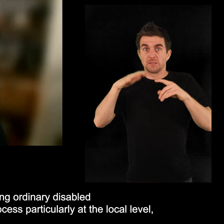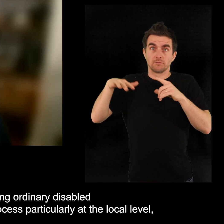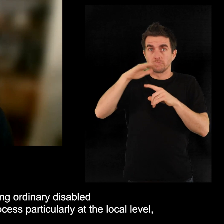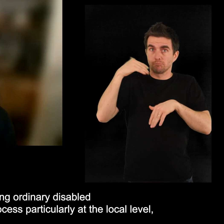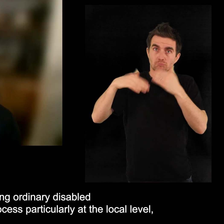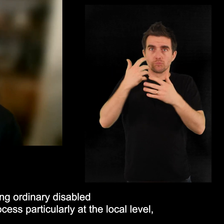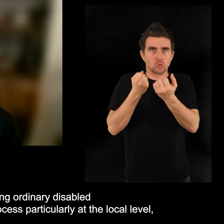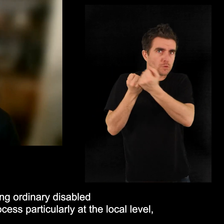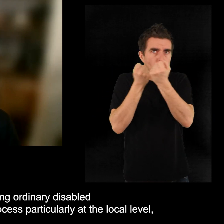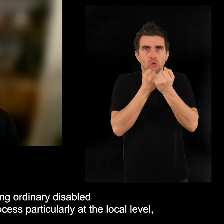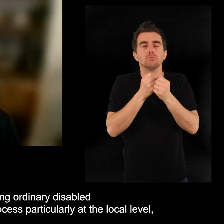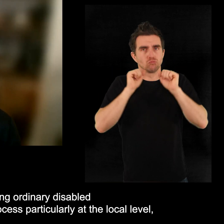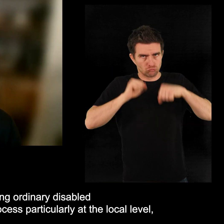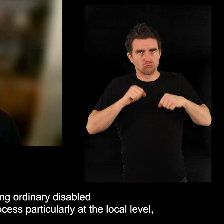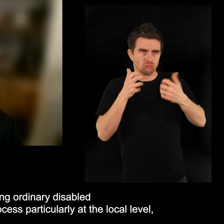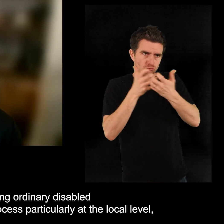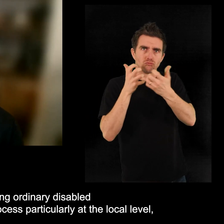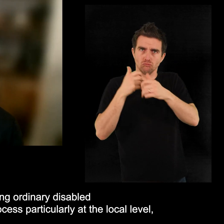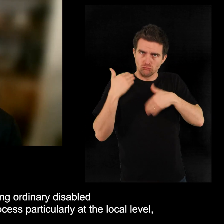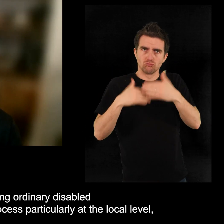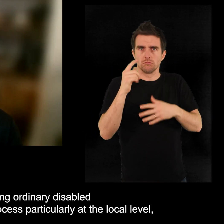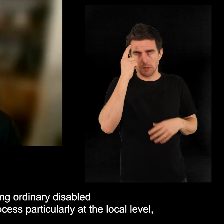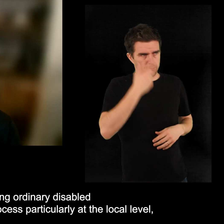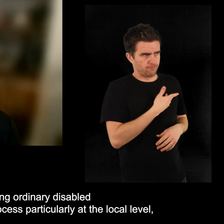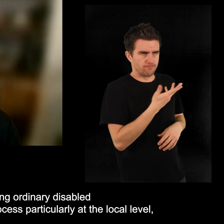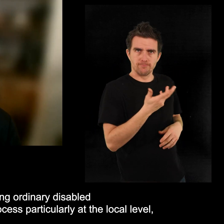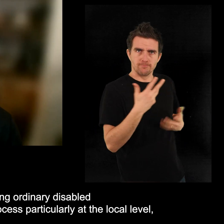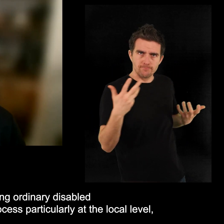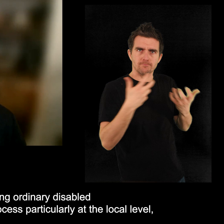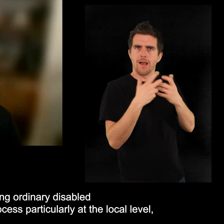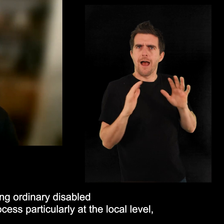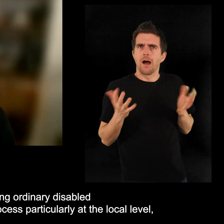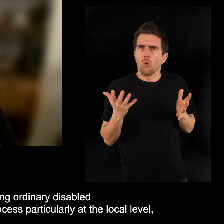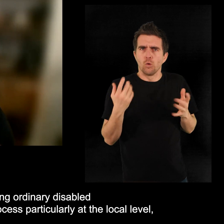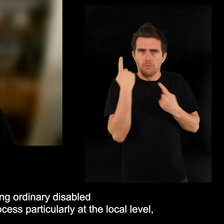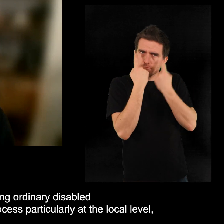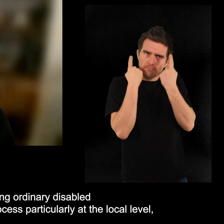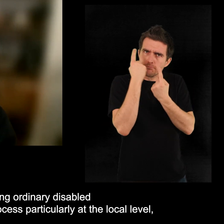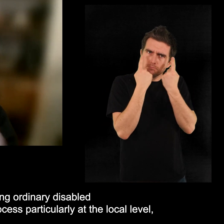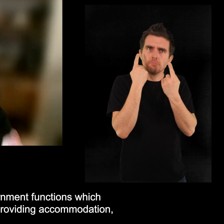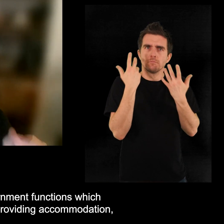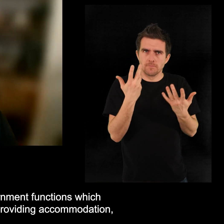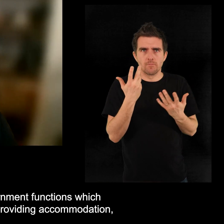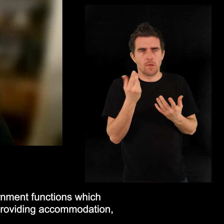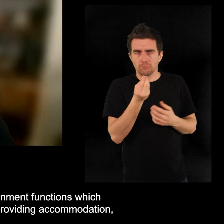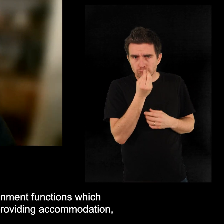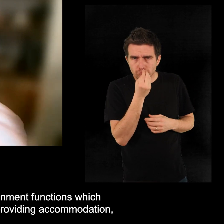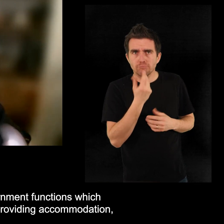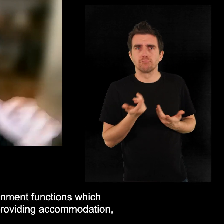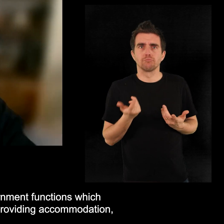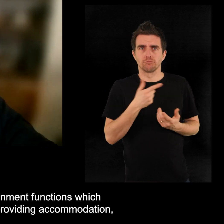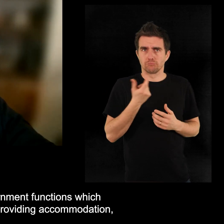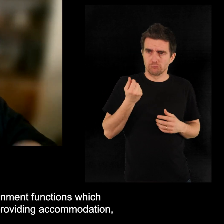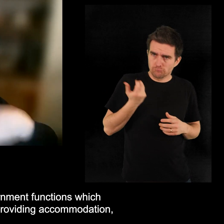ordinary disabled citizens in the day-to-day process, particularly at the local level, the lowest level